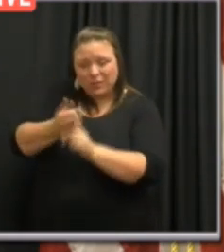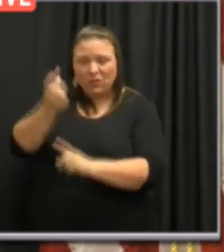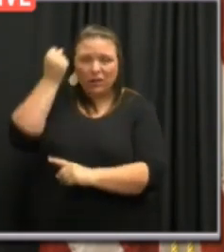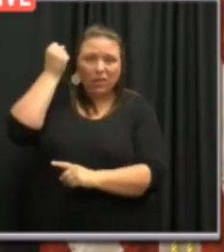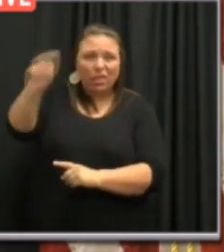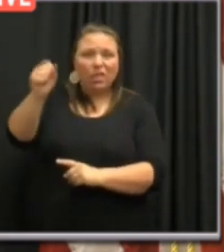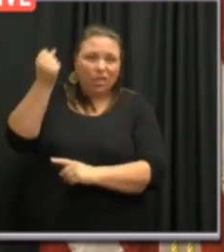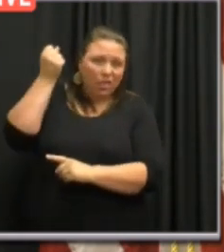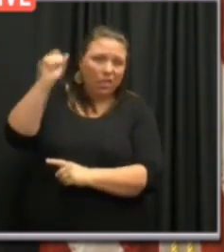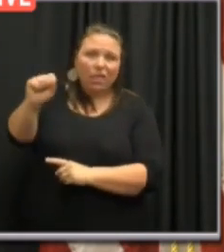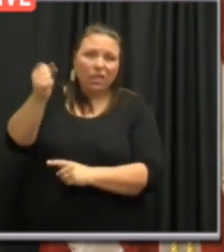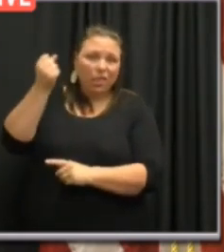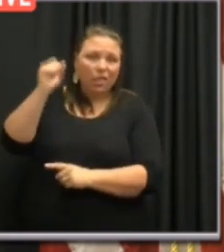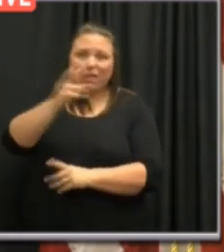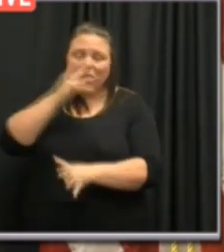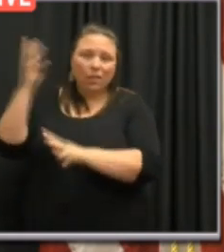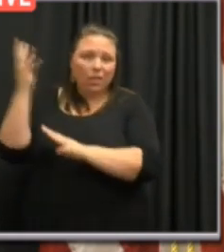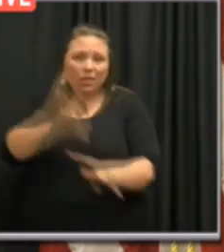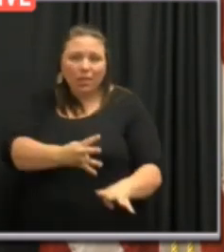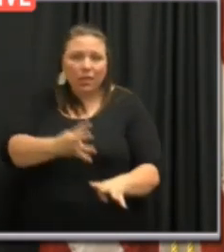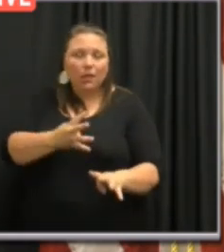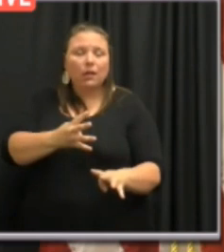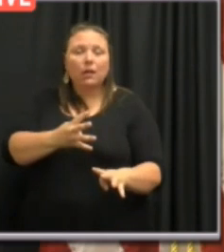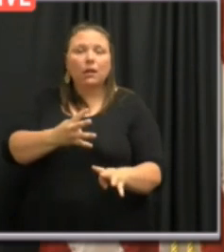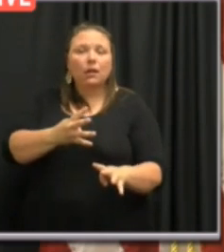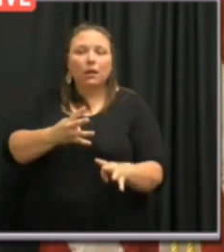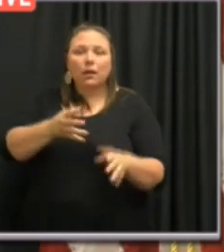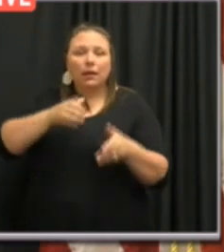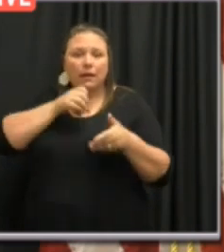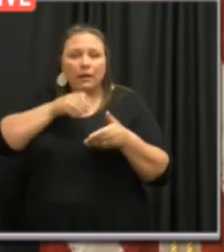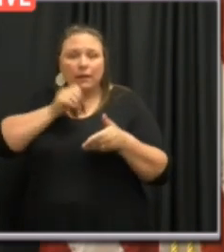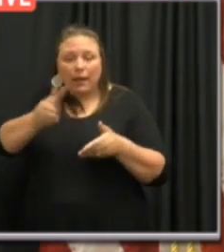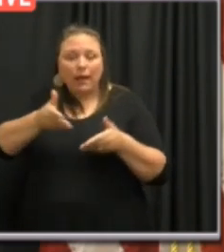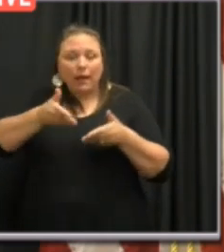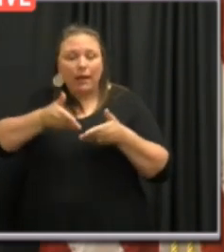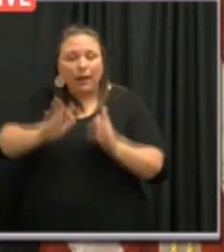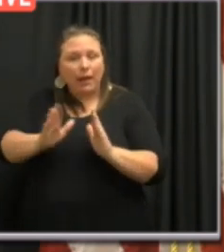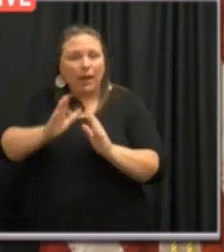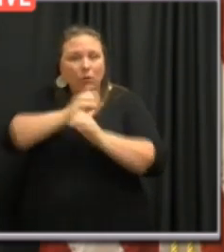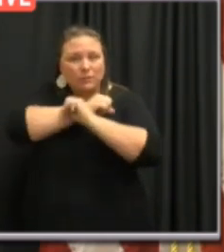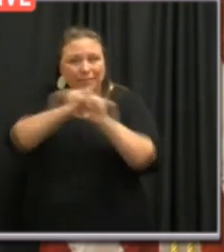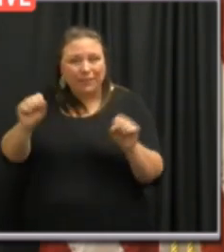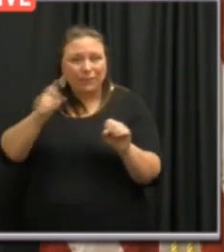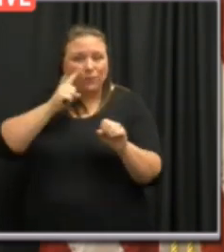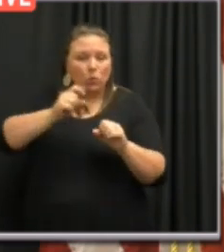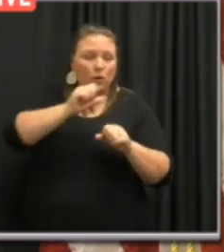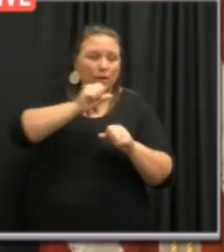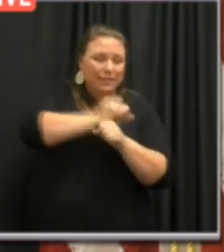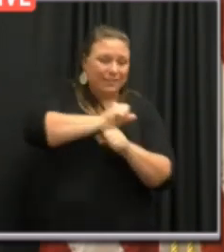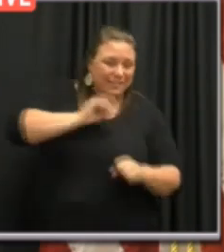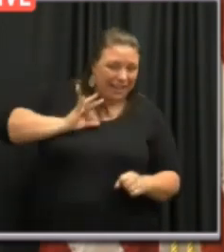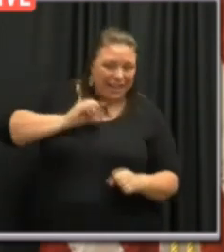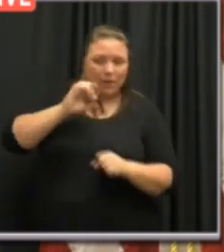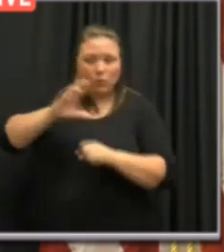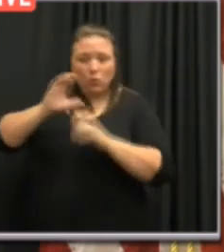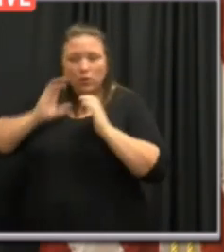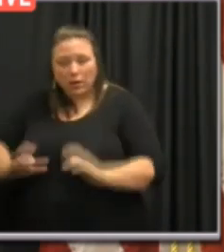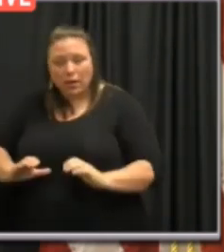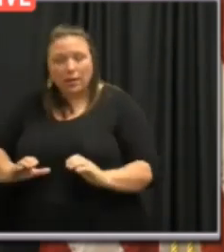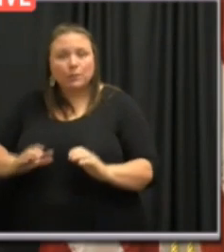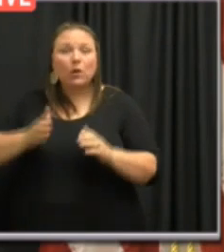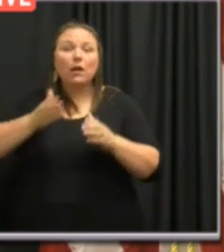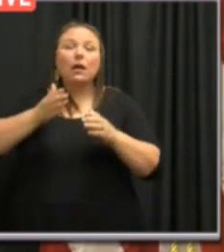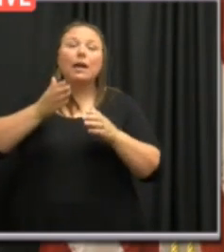persistently not try to keep its customers or staff safe, should that happen after lots